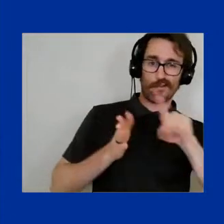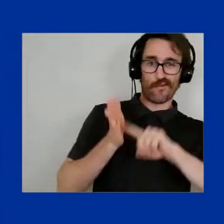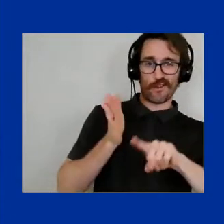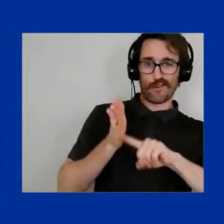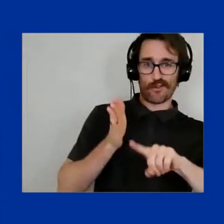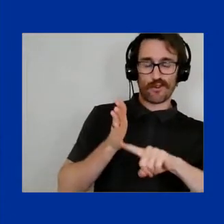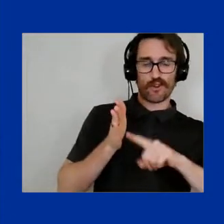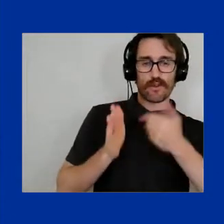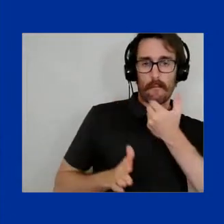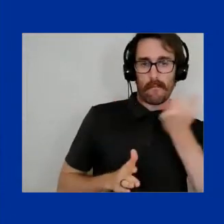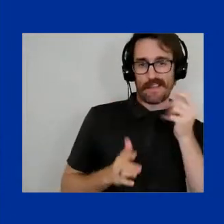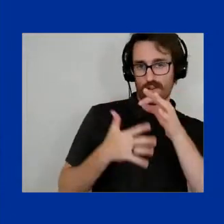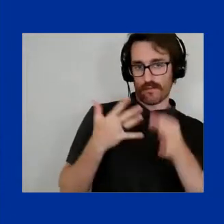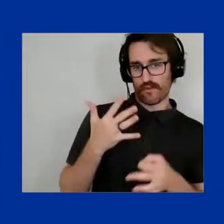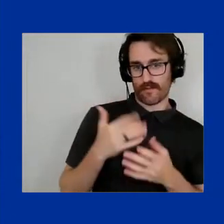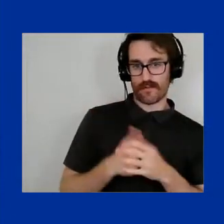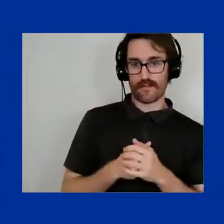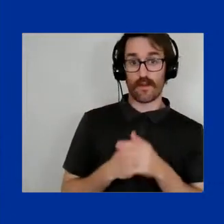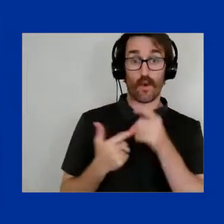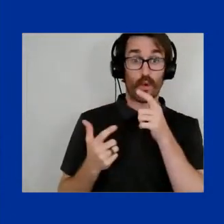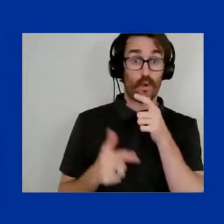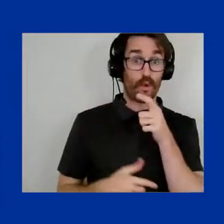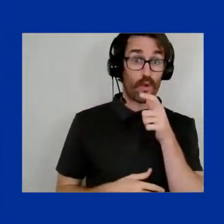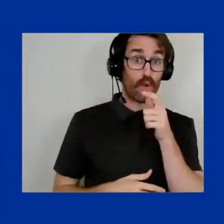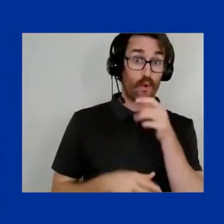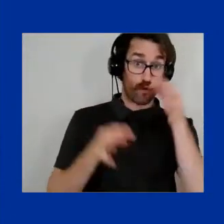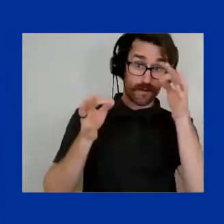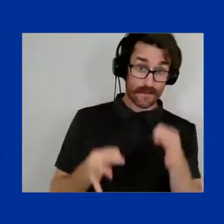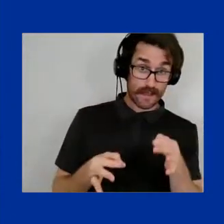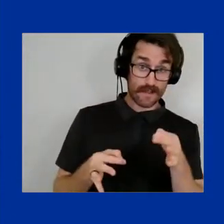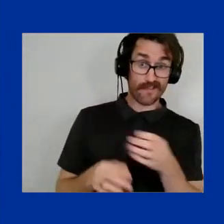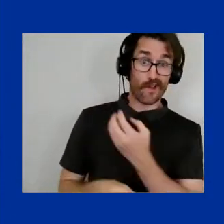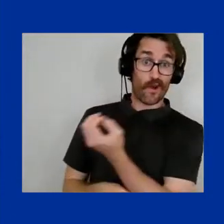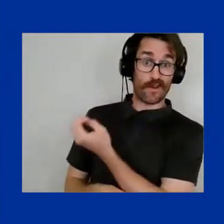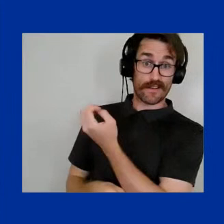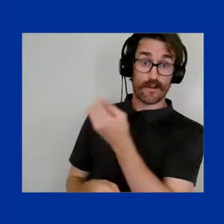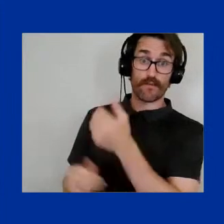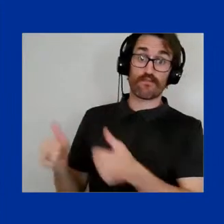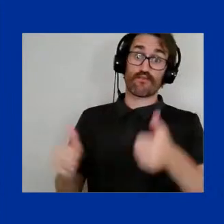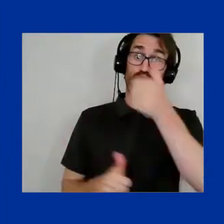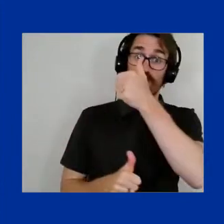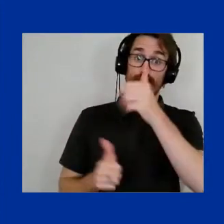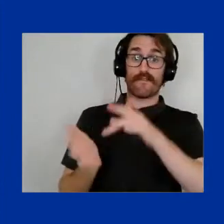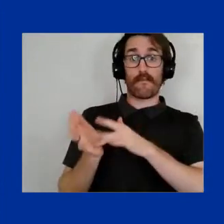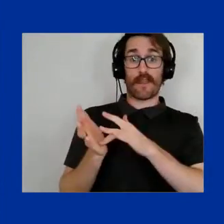It would be the Chief Officer of Health of Ontario with,